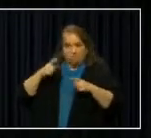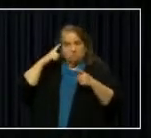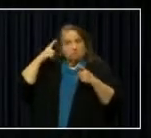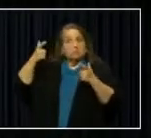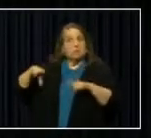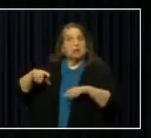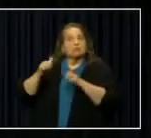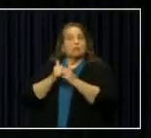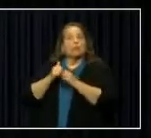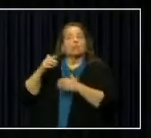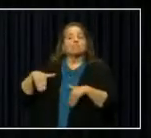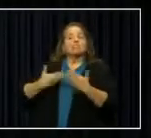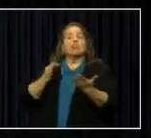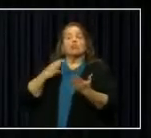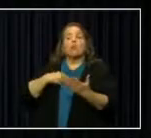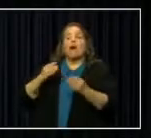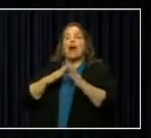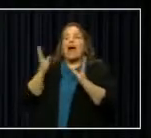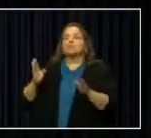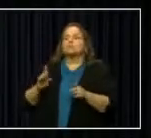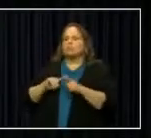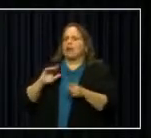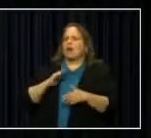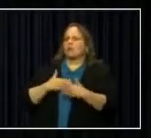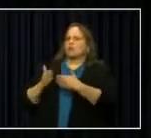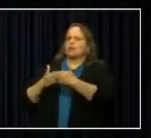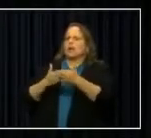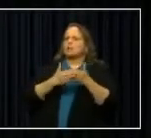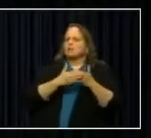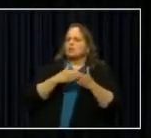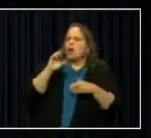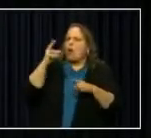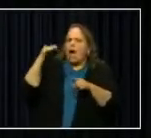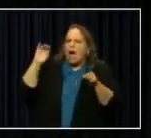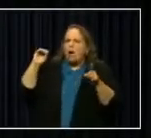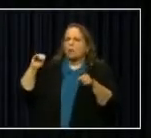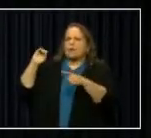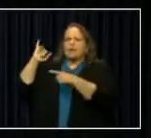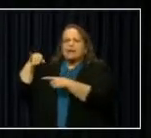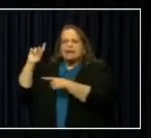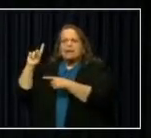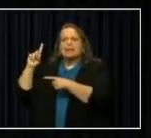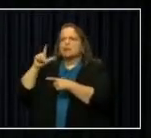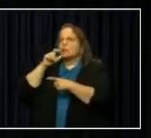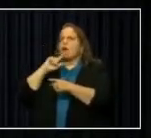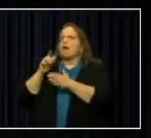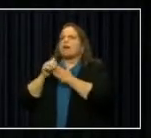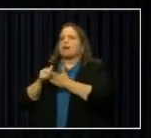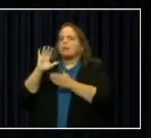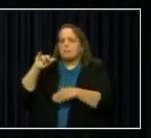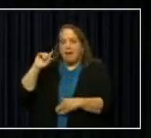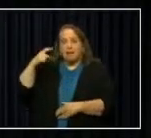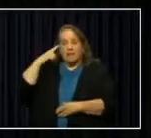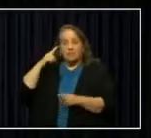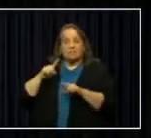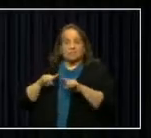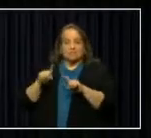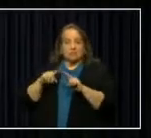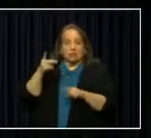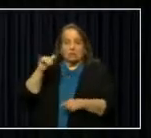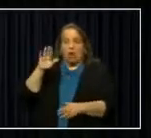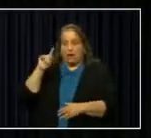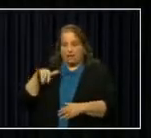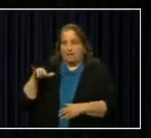suggestions not only of the White House, but of our neighbors. We talk about Ohio and Indiana that are led by governors from different